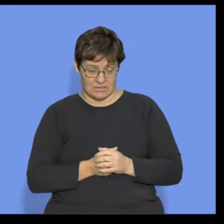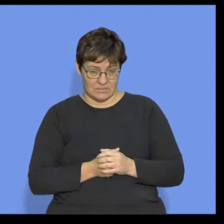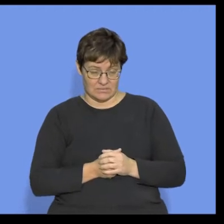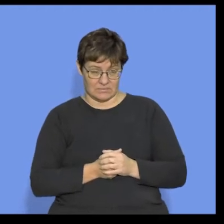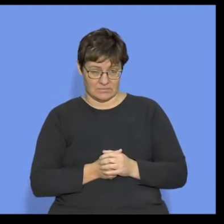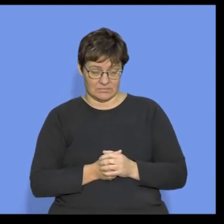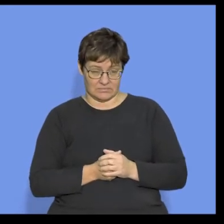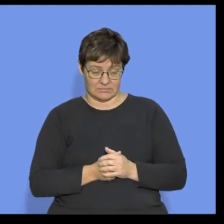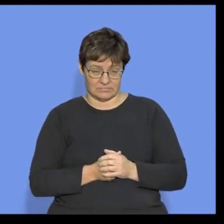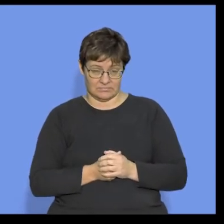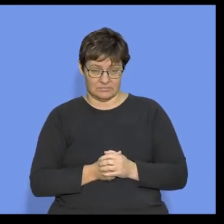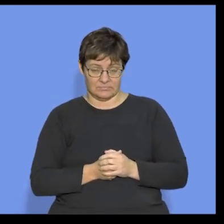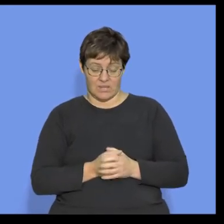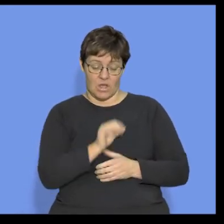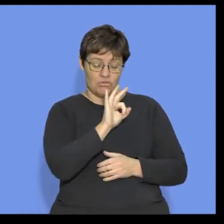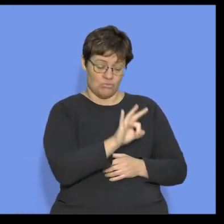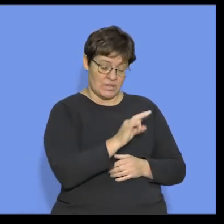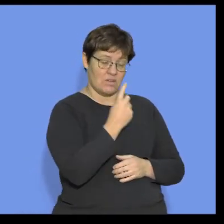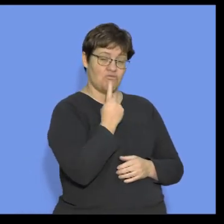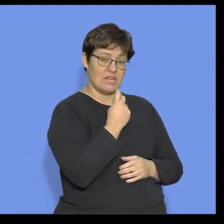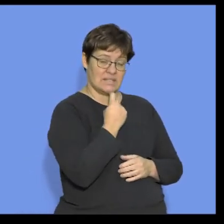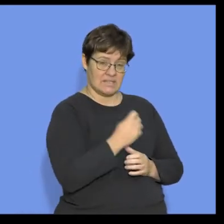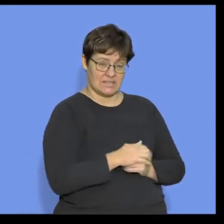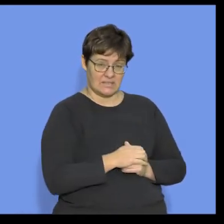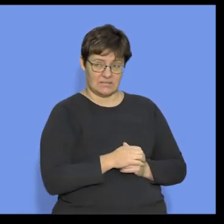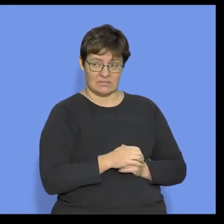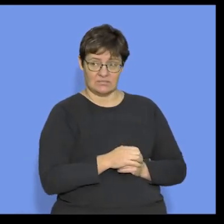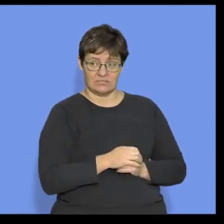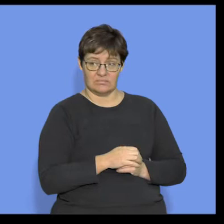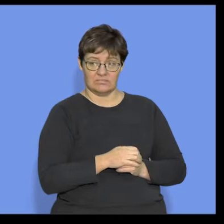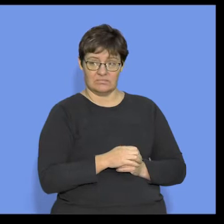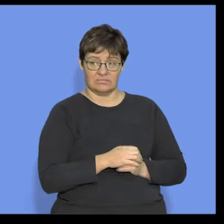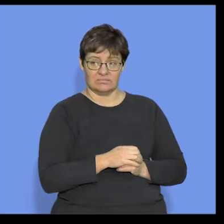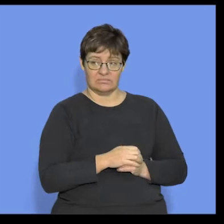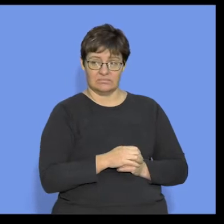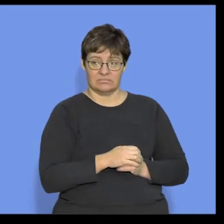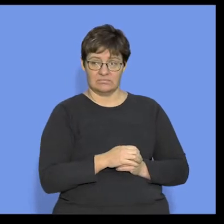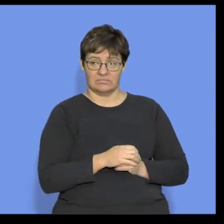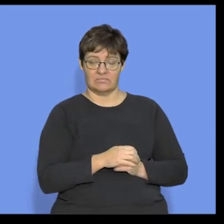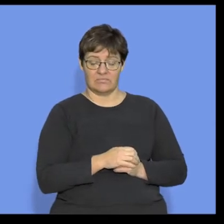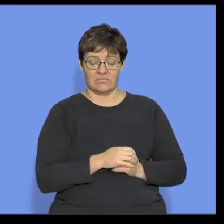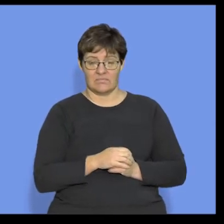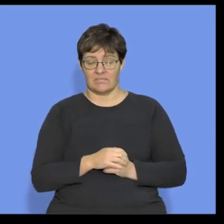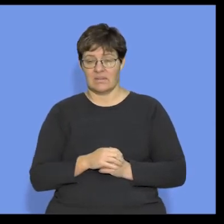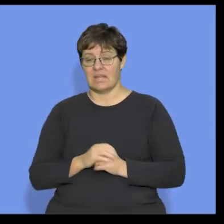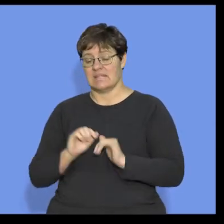3 of the cubes are red. So what do we know is that 3 of the cubes are